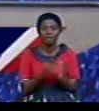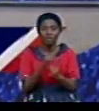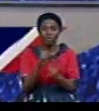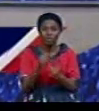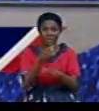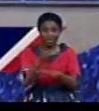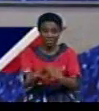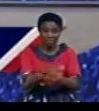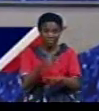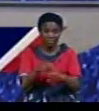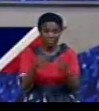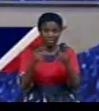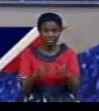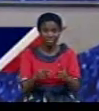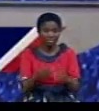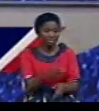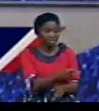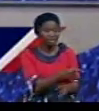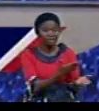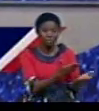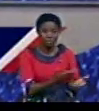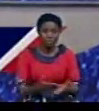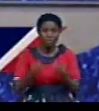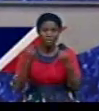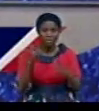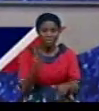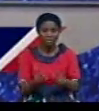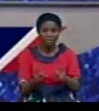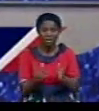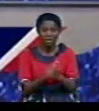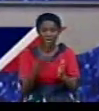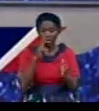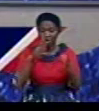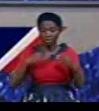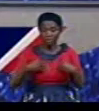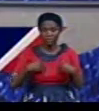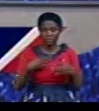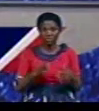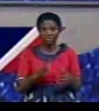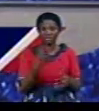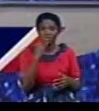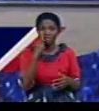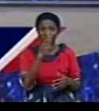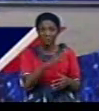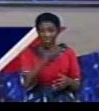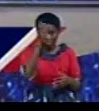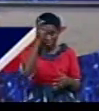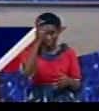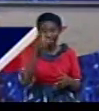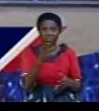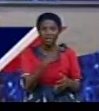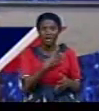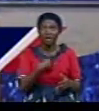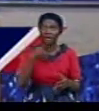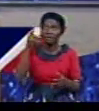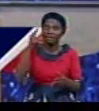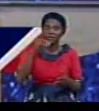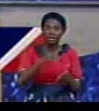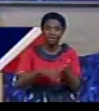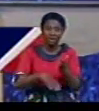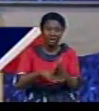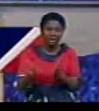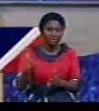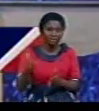many that were possessed with devils and he cast out the spirits with his word